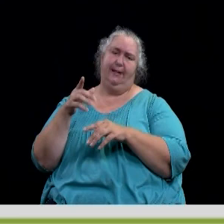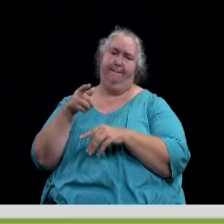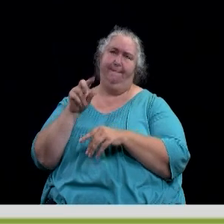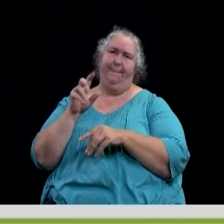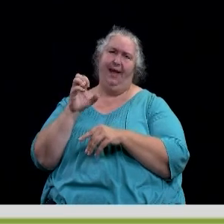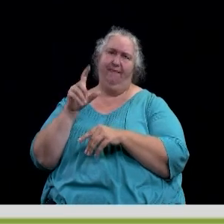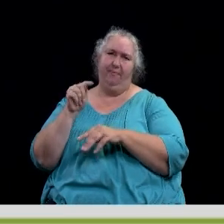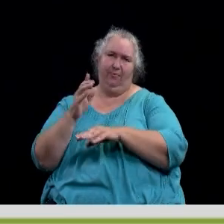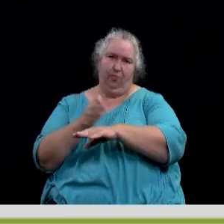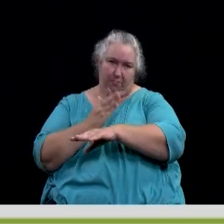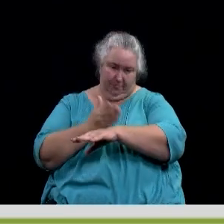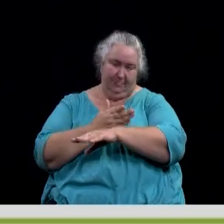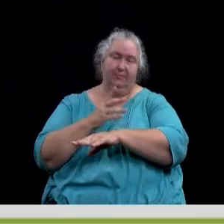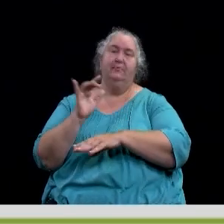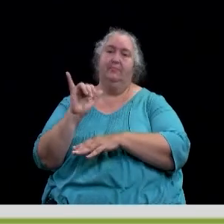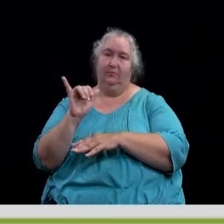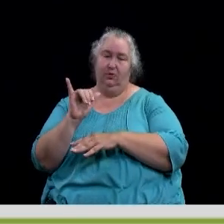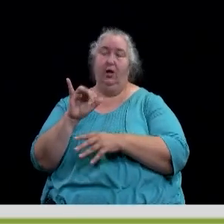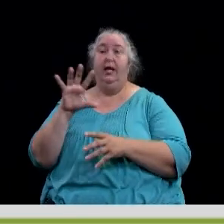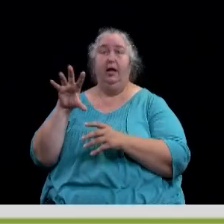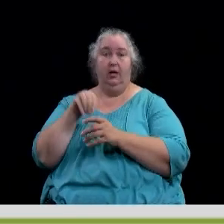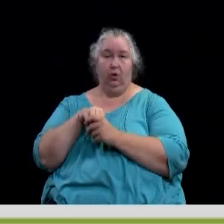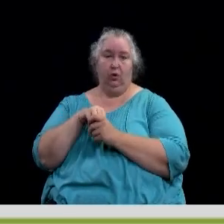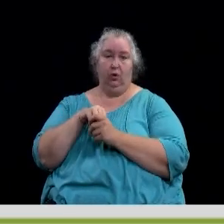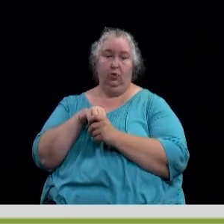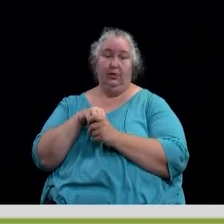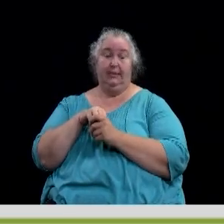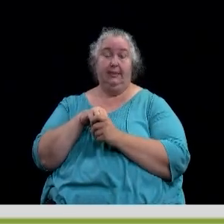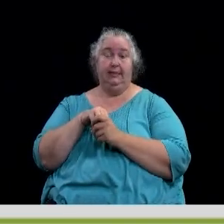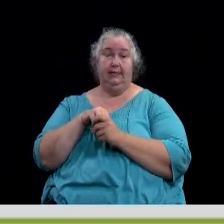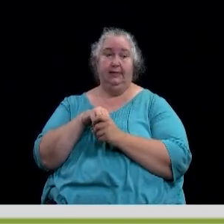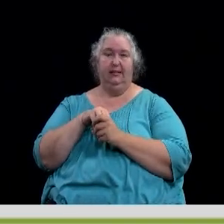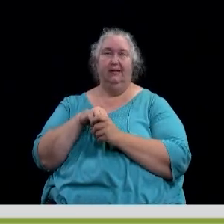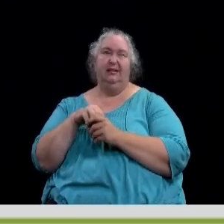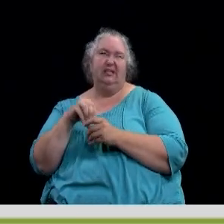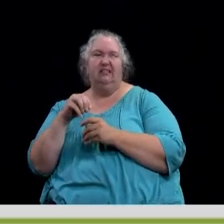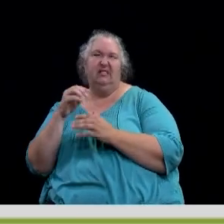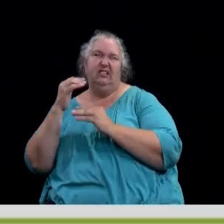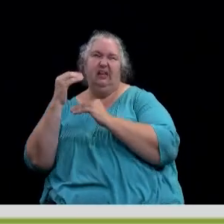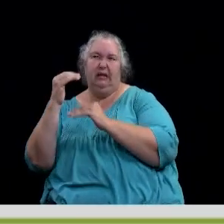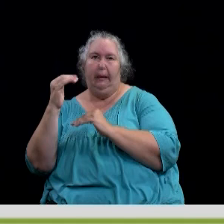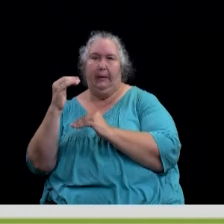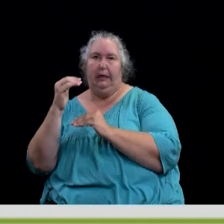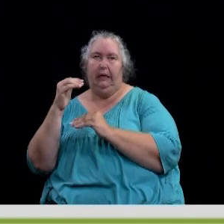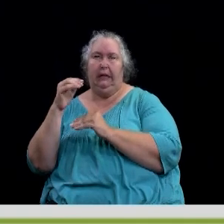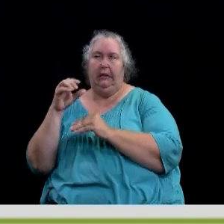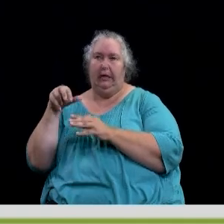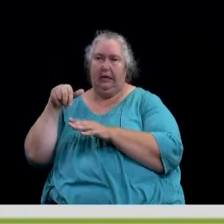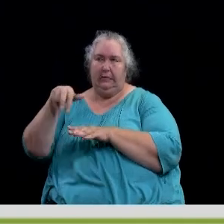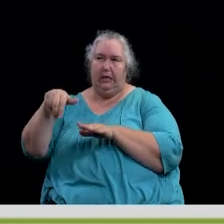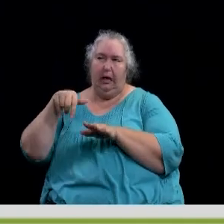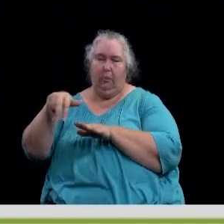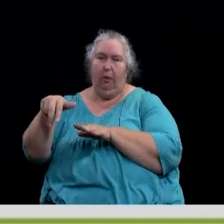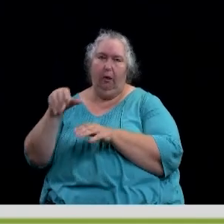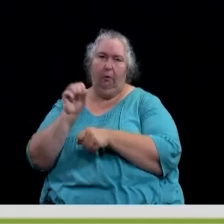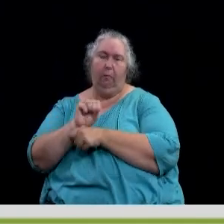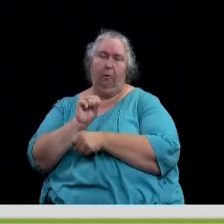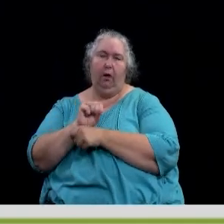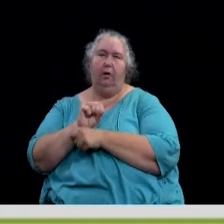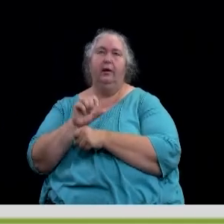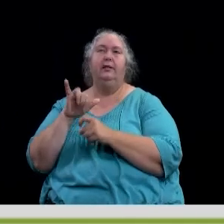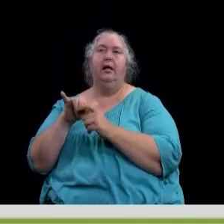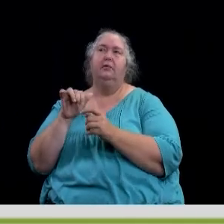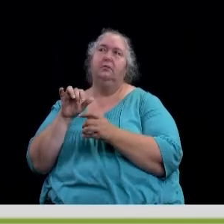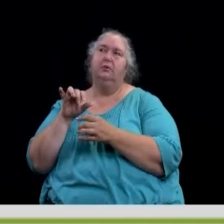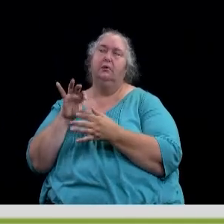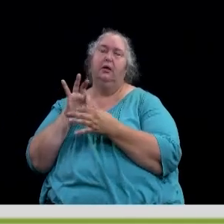only a limited amount of sidewalk work. This project is funded exclusively with local funding through streets, water utilities, and